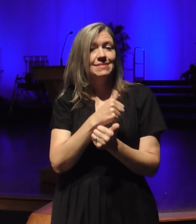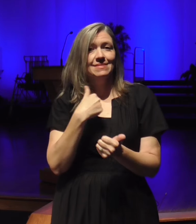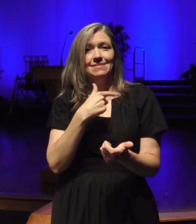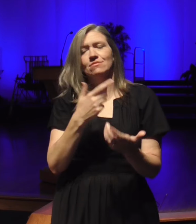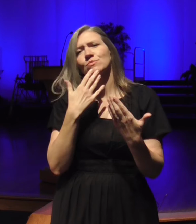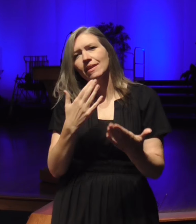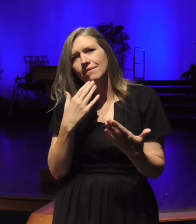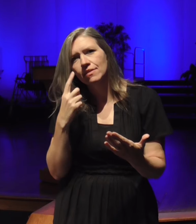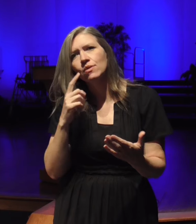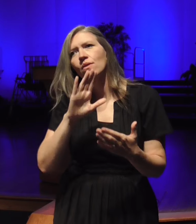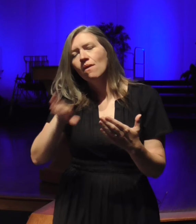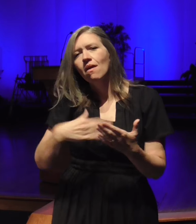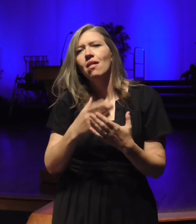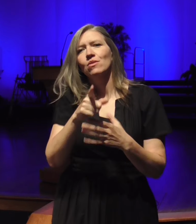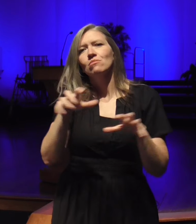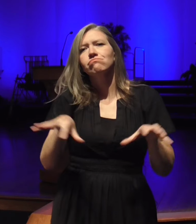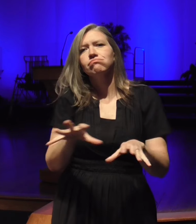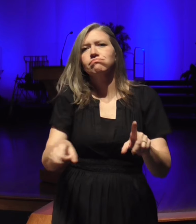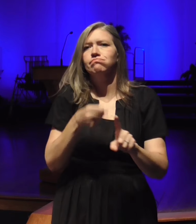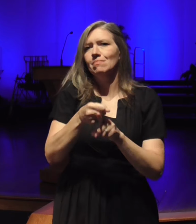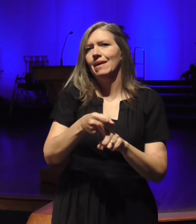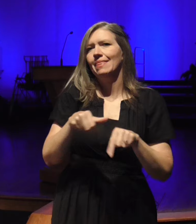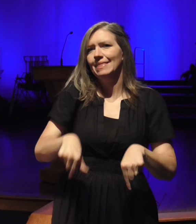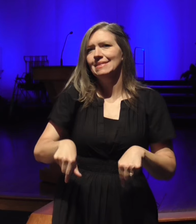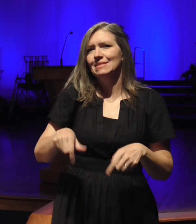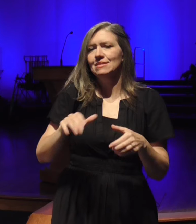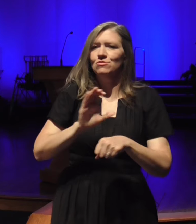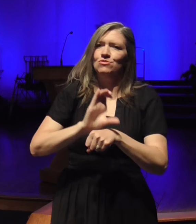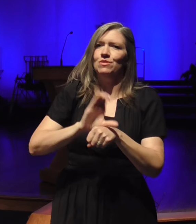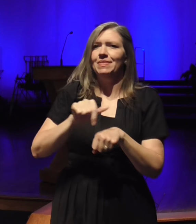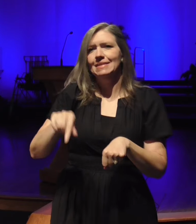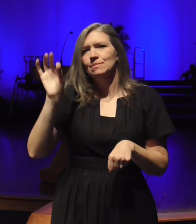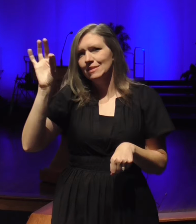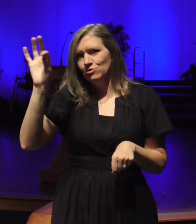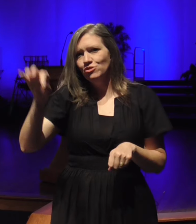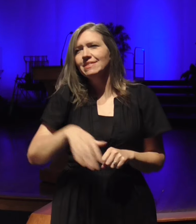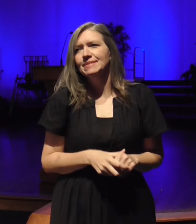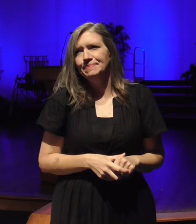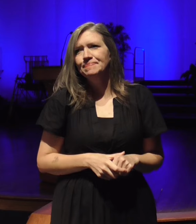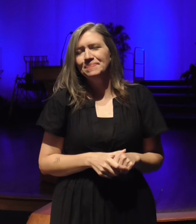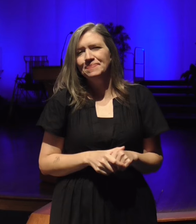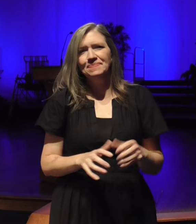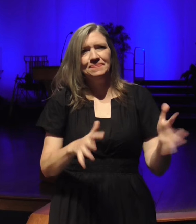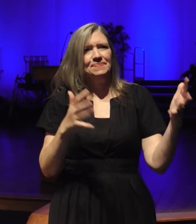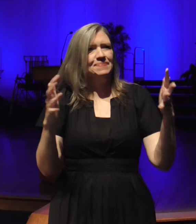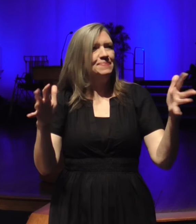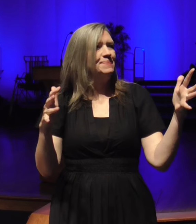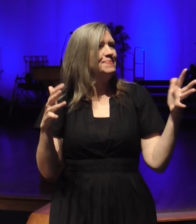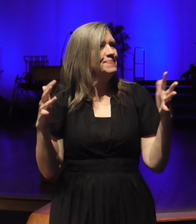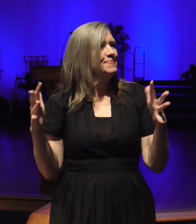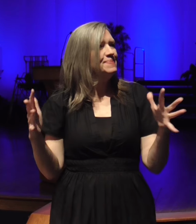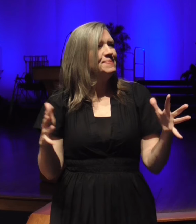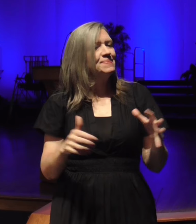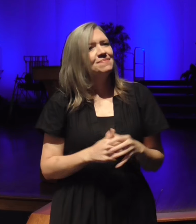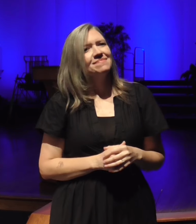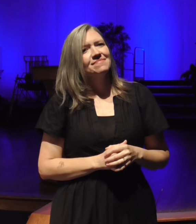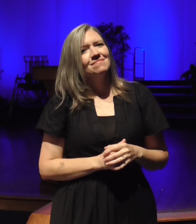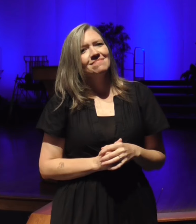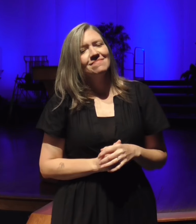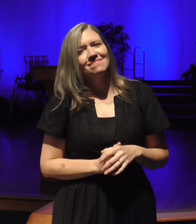we see is because of her, and she's been doing it here for about 15 years with us, and we're so very grateful for all that you do for our